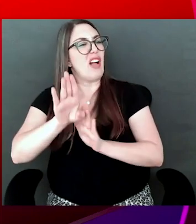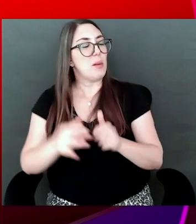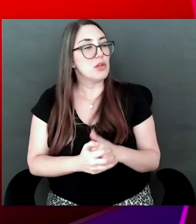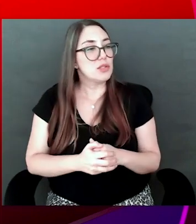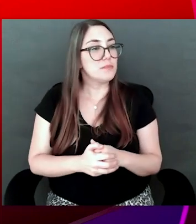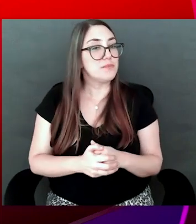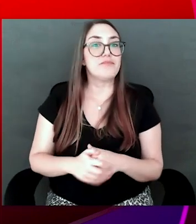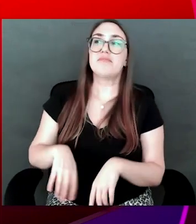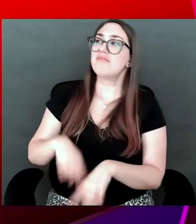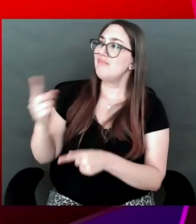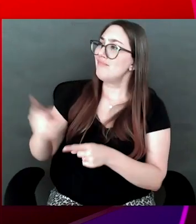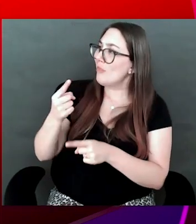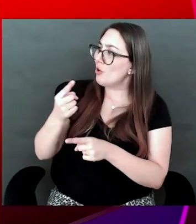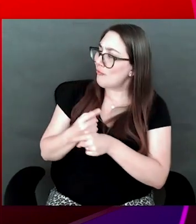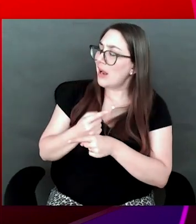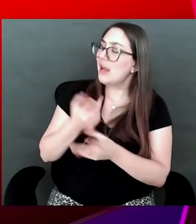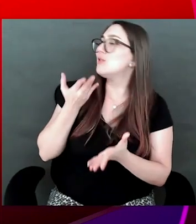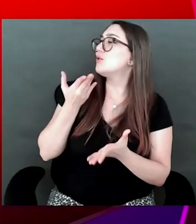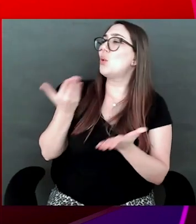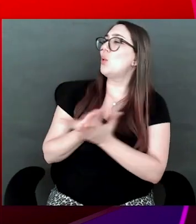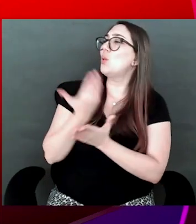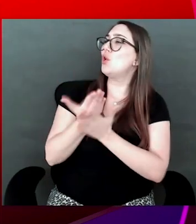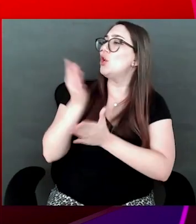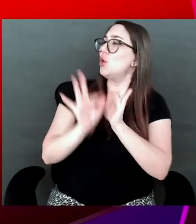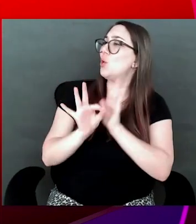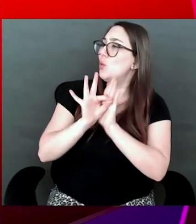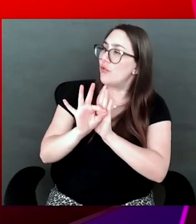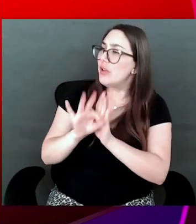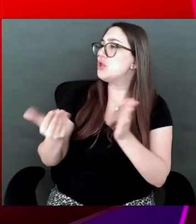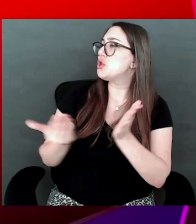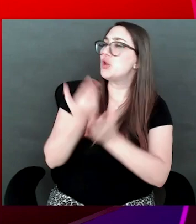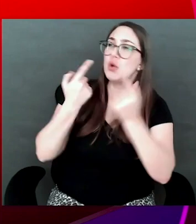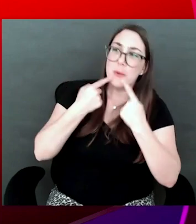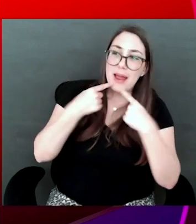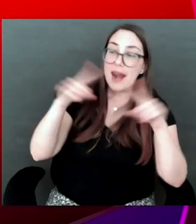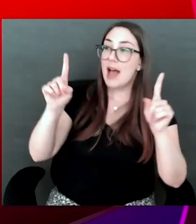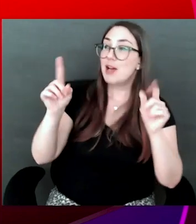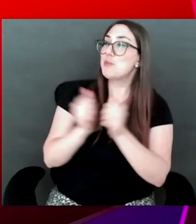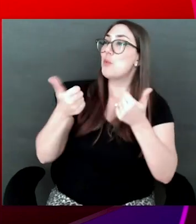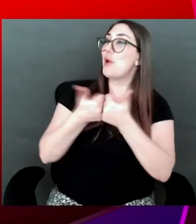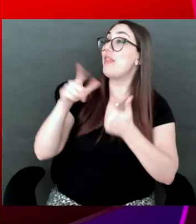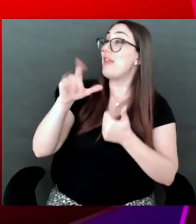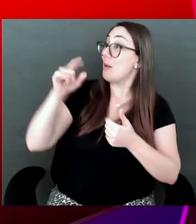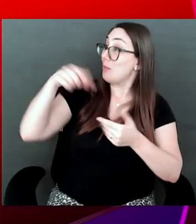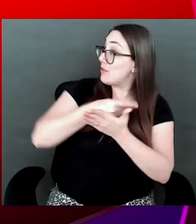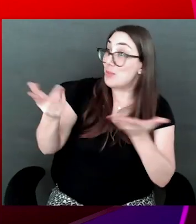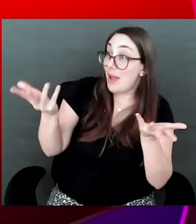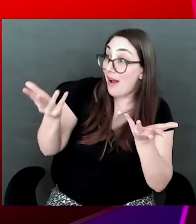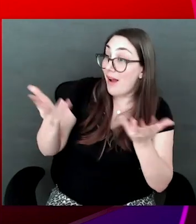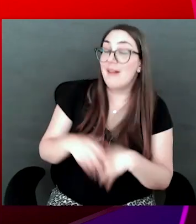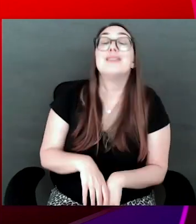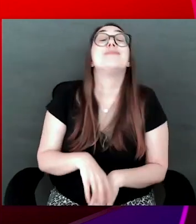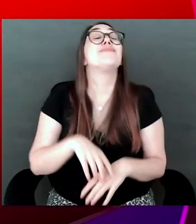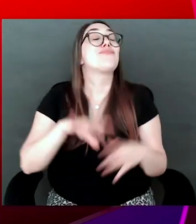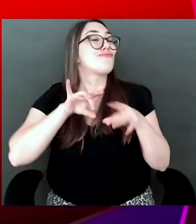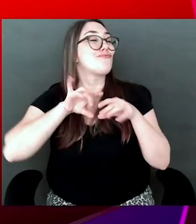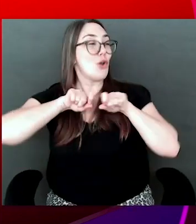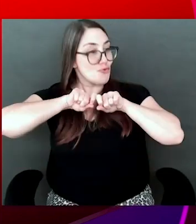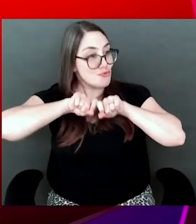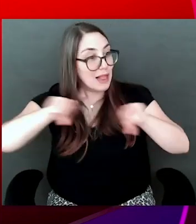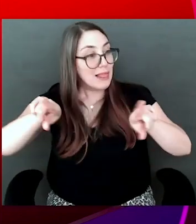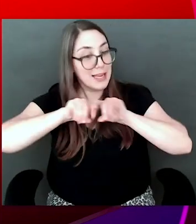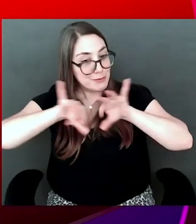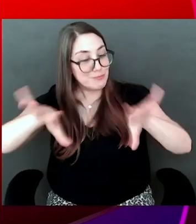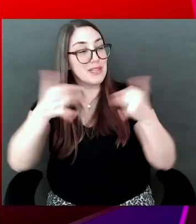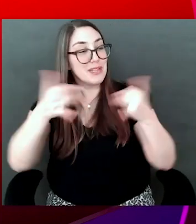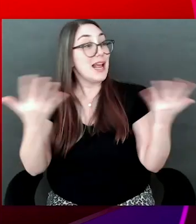Right, so what's the new feature, what's the new announcement with GameLift this week? So yeah, what we released today actually is GameLift Anywhere.